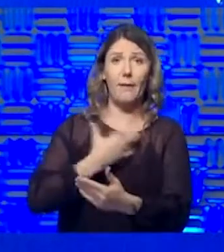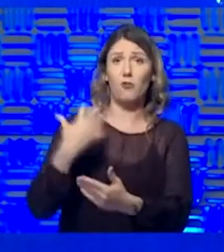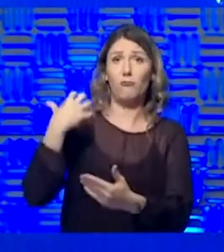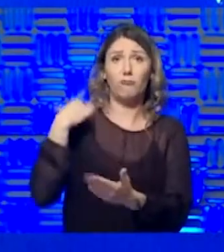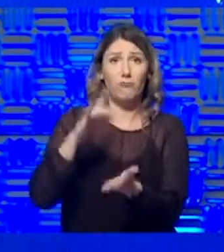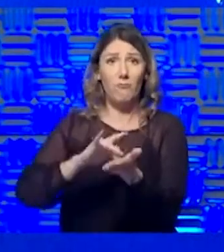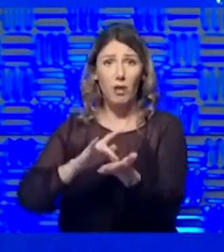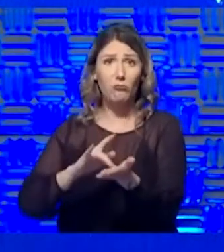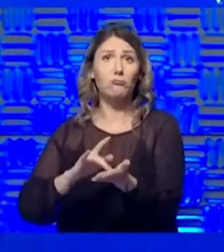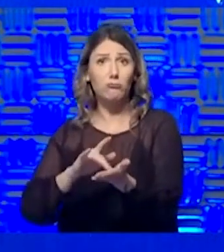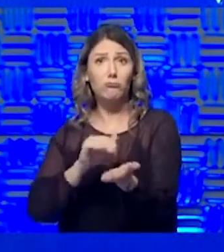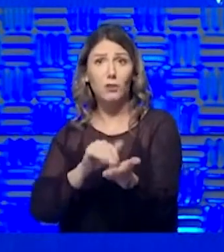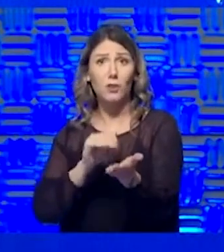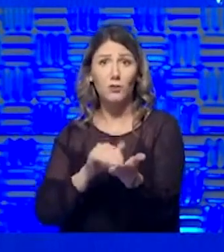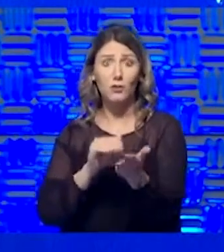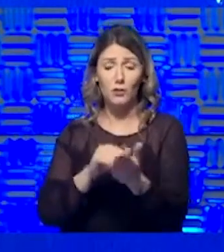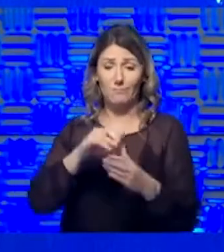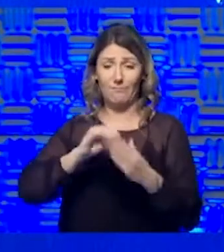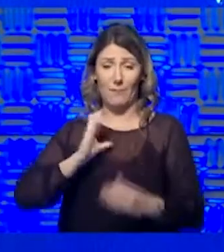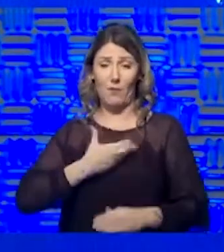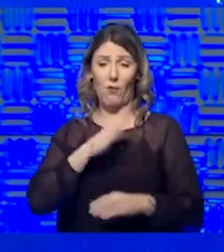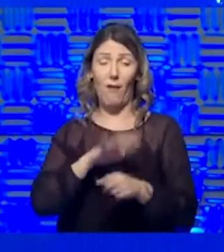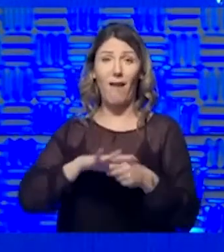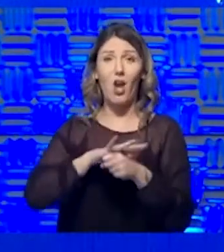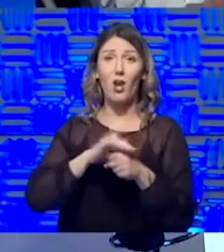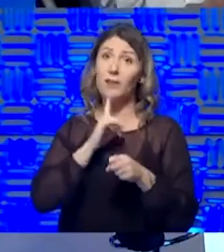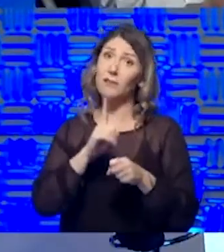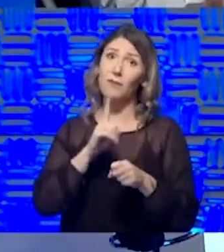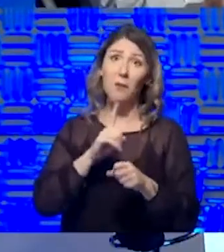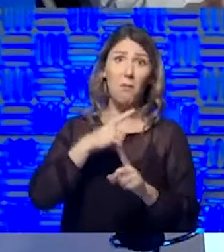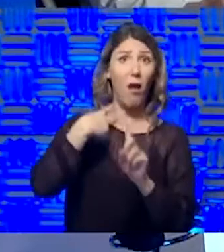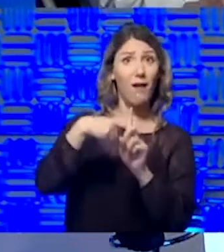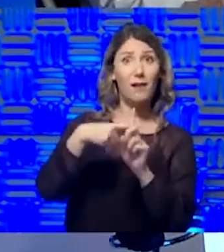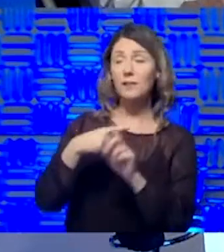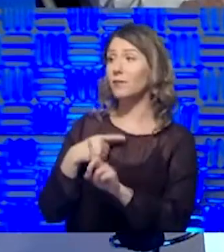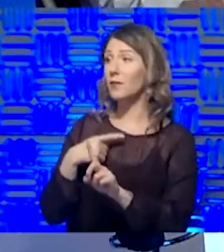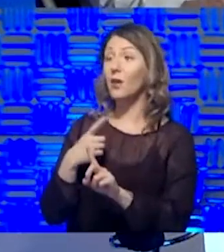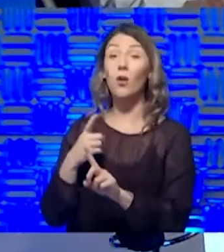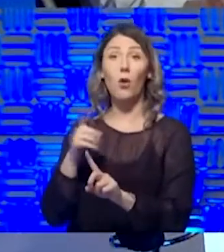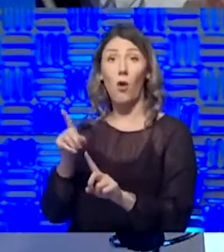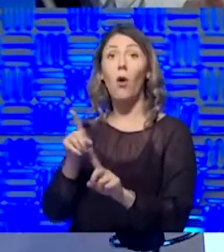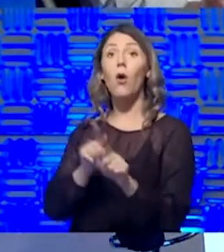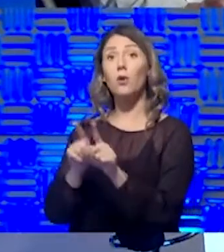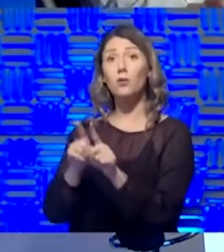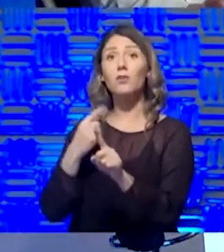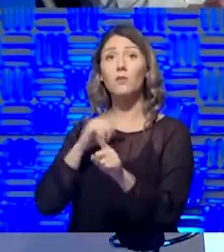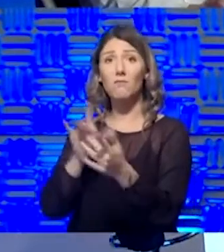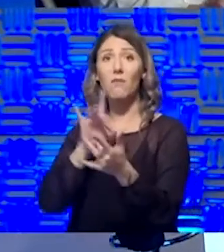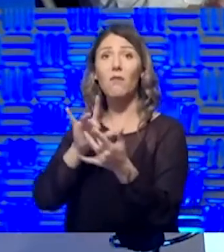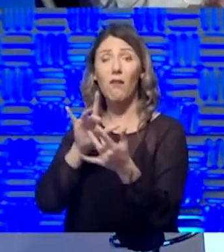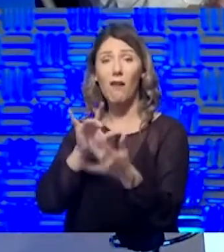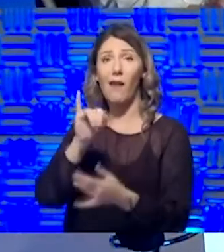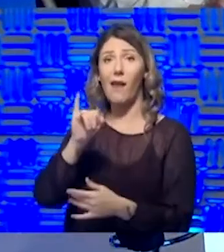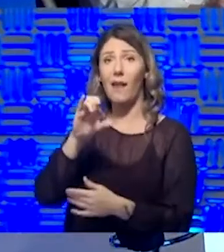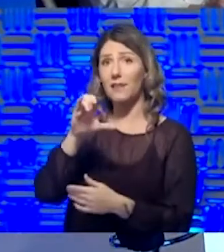area. I think that's been a big win. So yeah, we've been in touch with ICU critical care directors in the region, which has